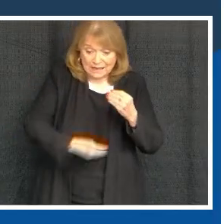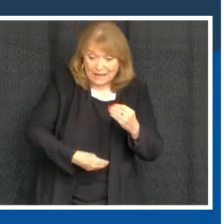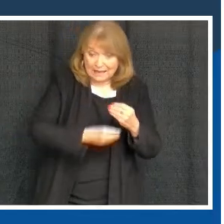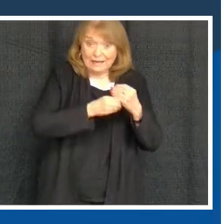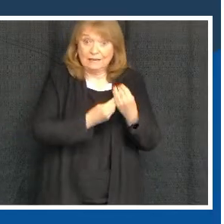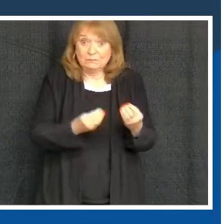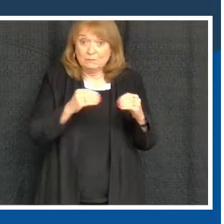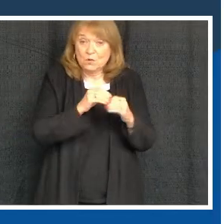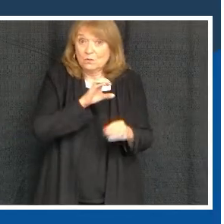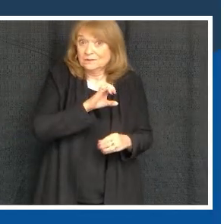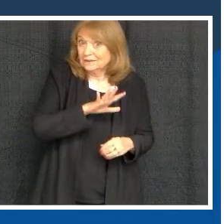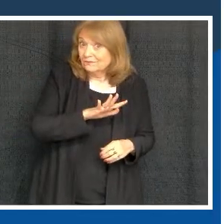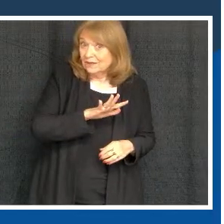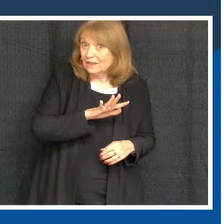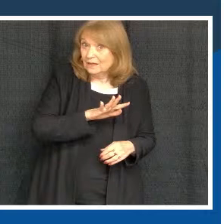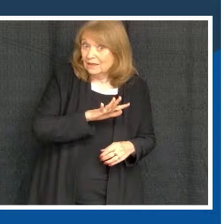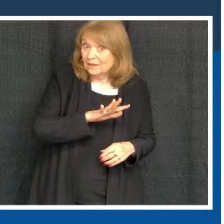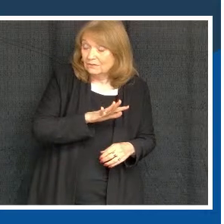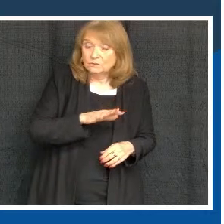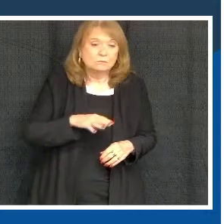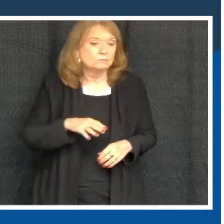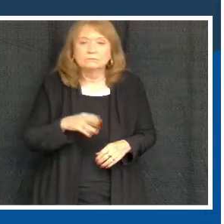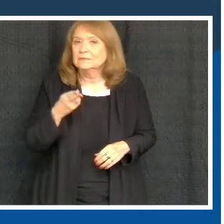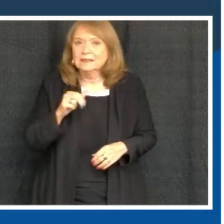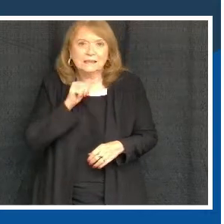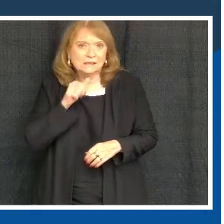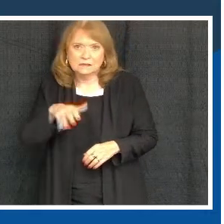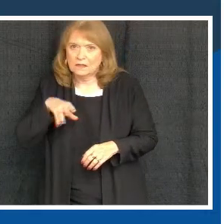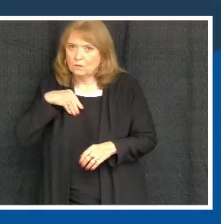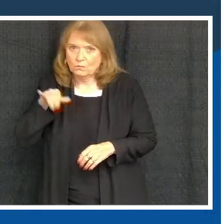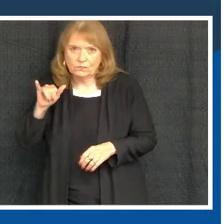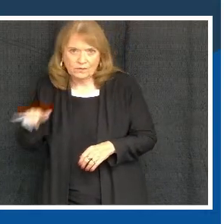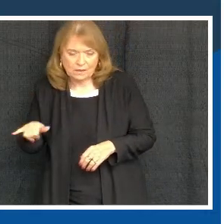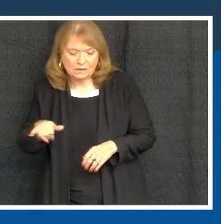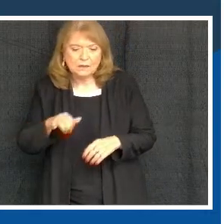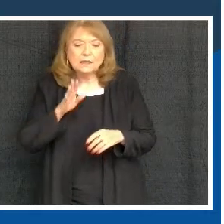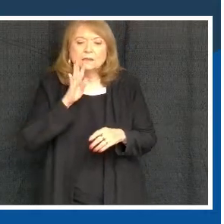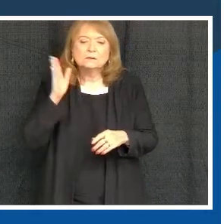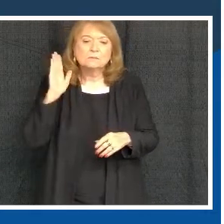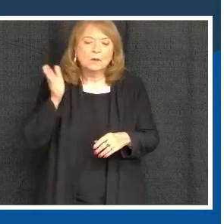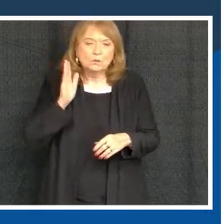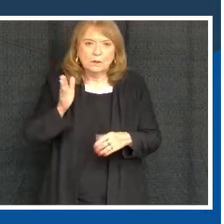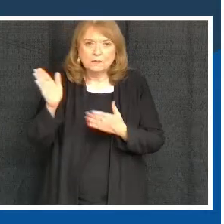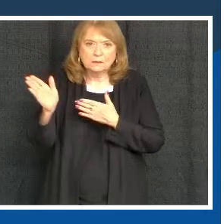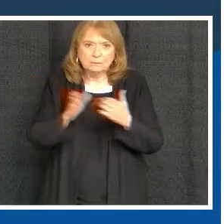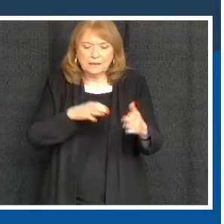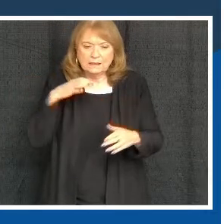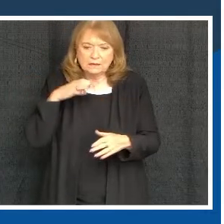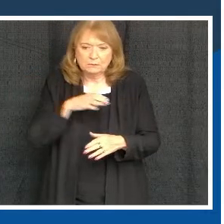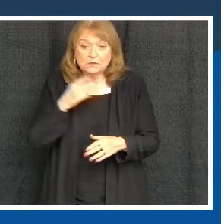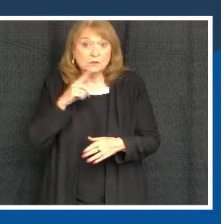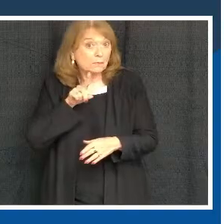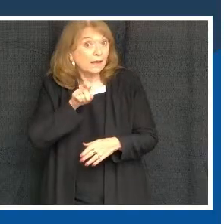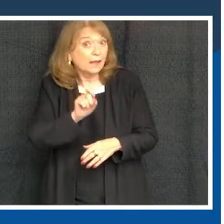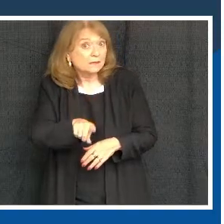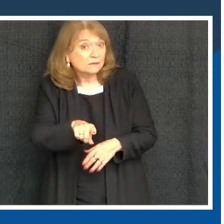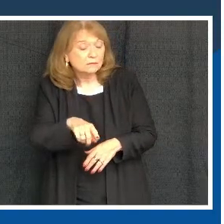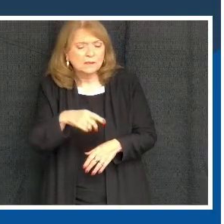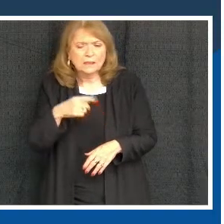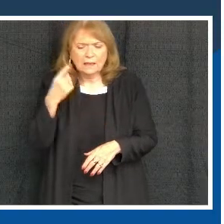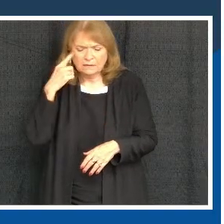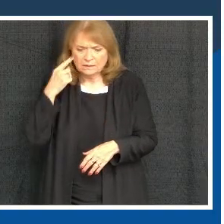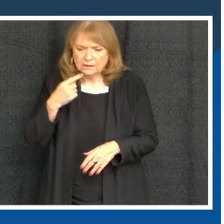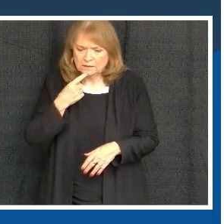it? He does not, and he spoke at the Planning Commission, and when asked that question, I believe he said